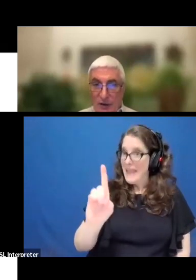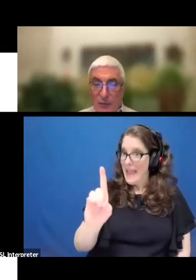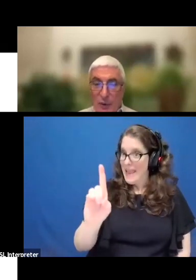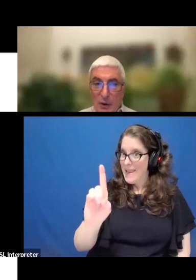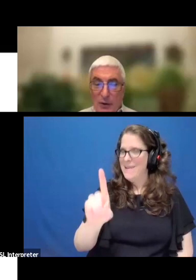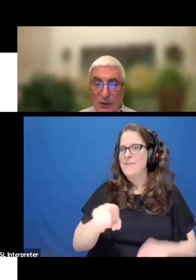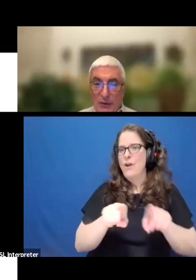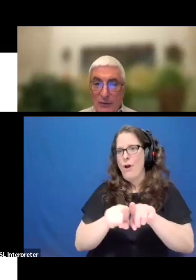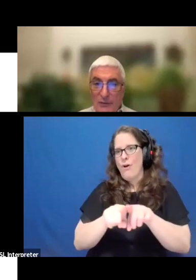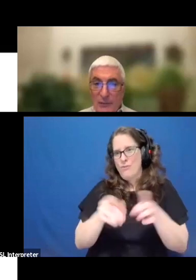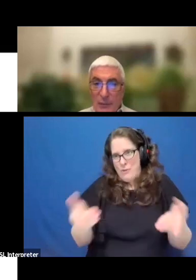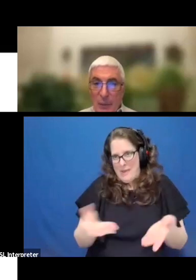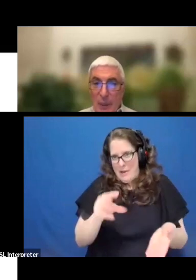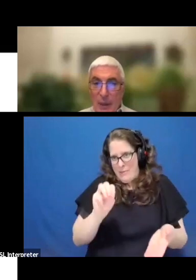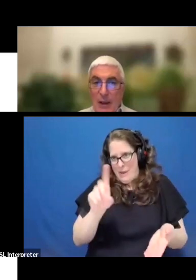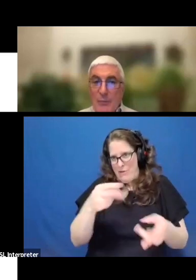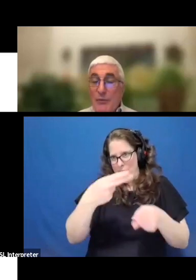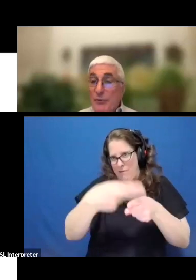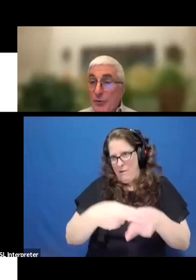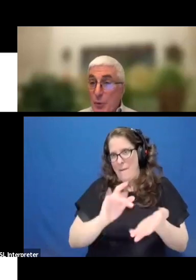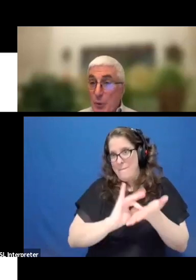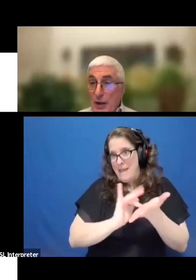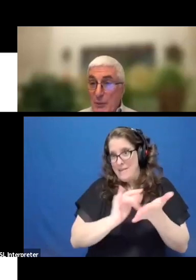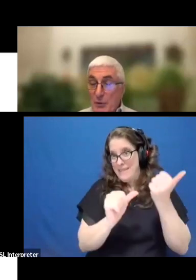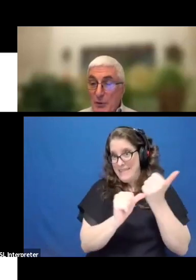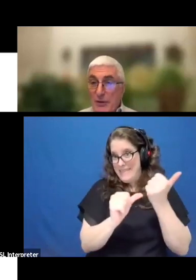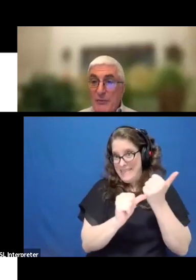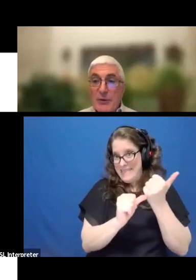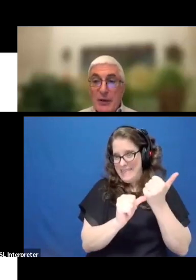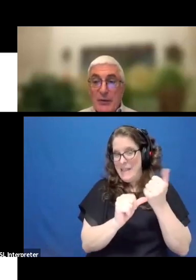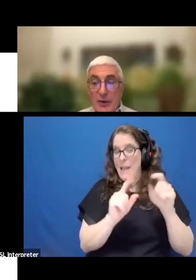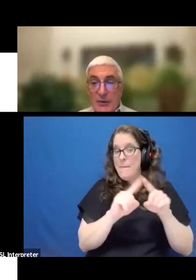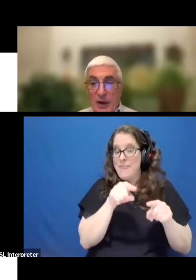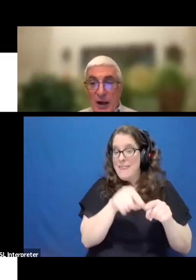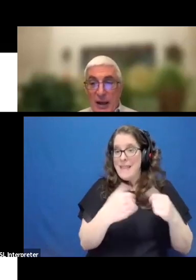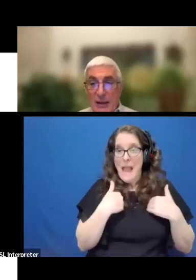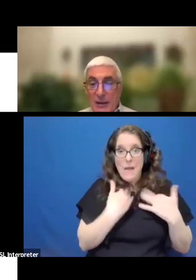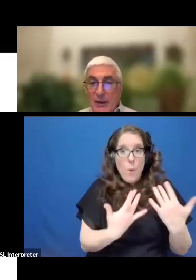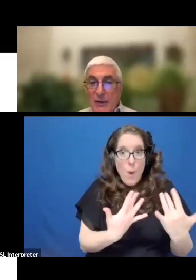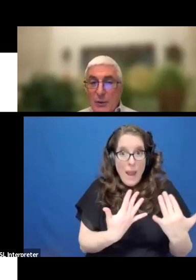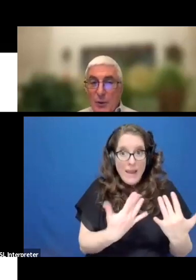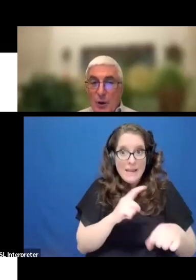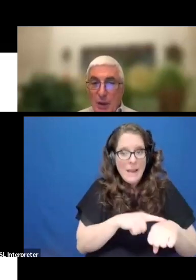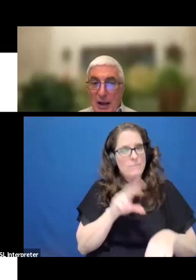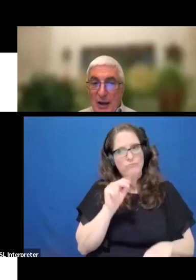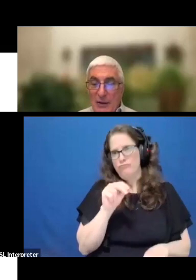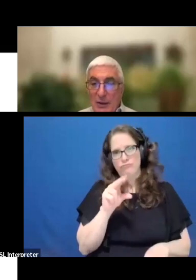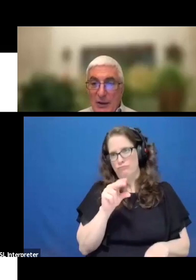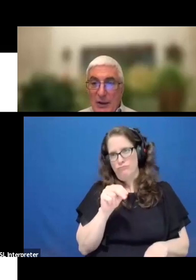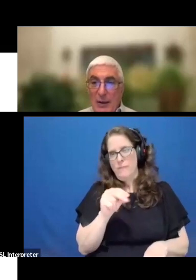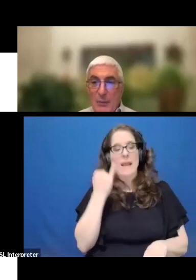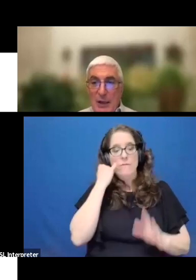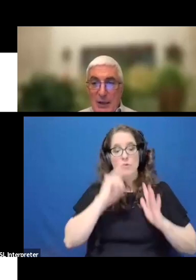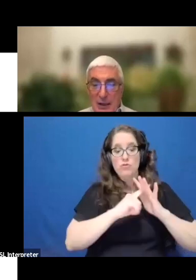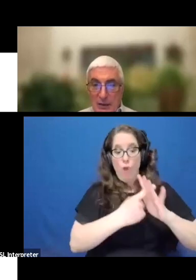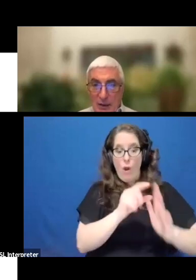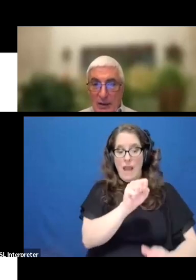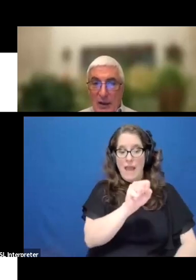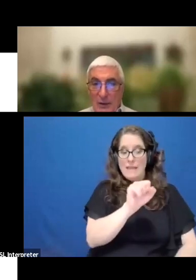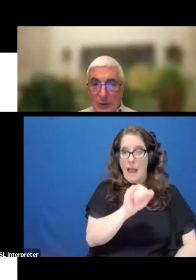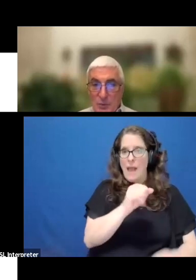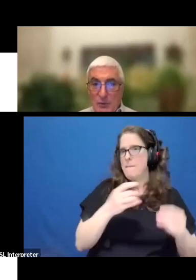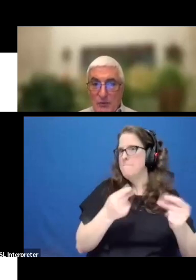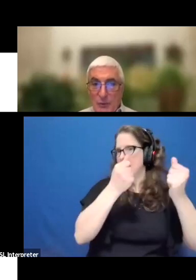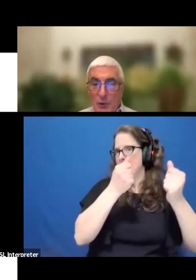the state of Maryland. But there's no waiting period. If you get SSI, you're automatically and